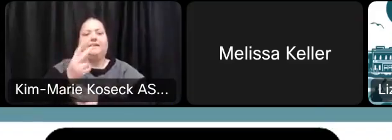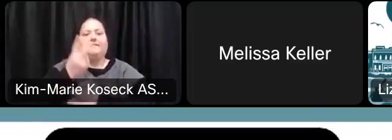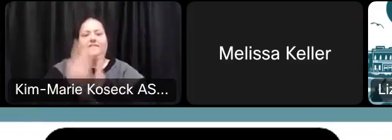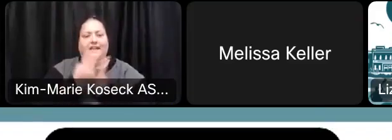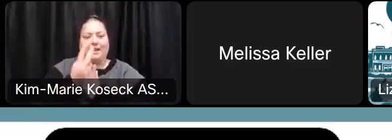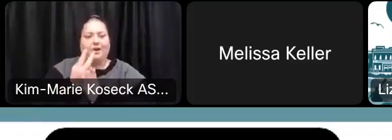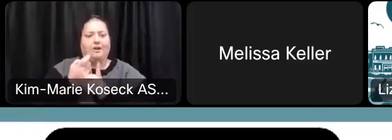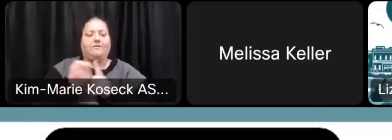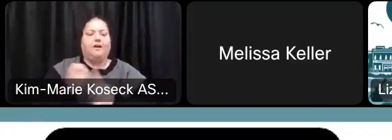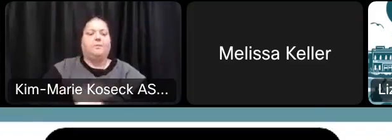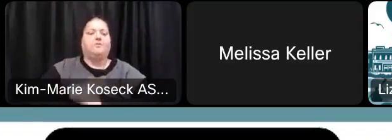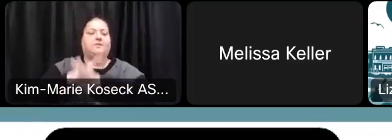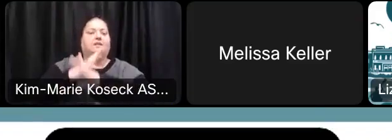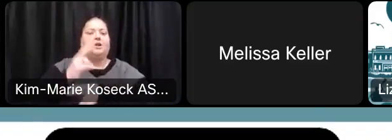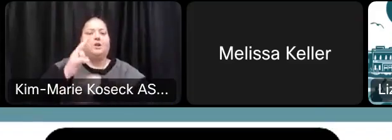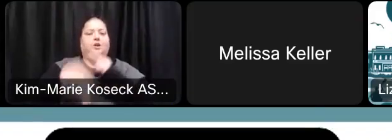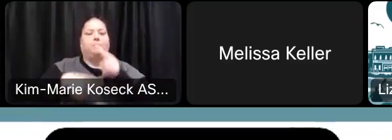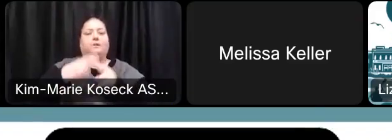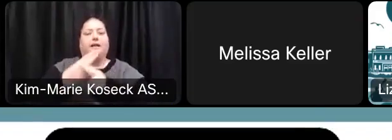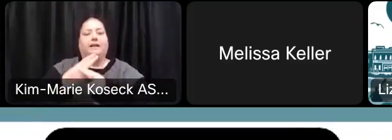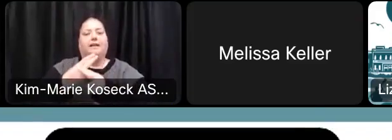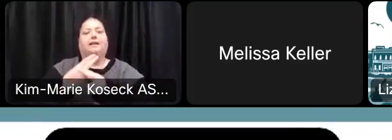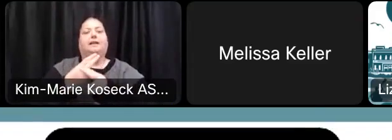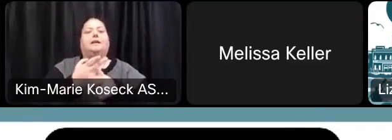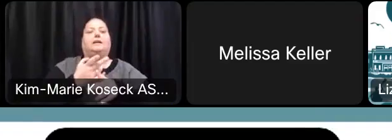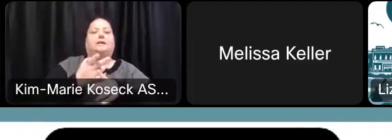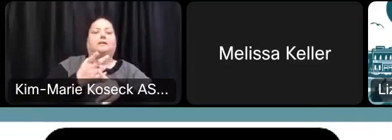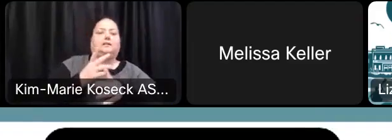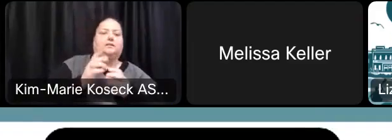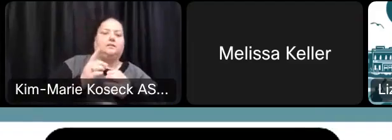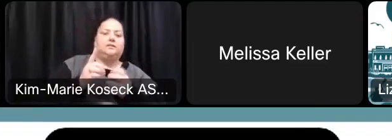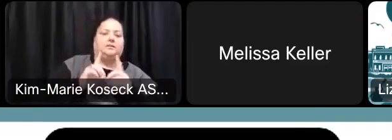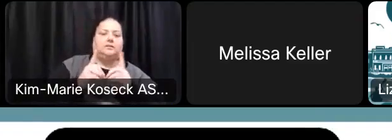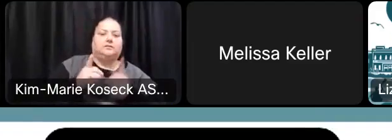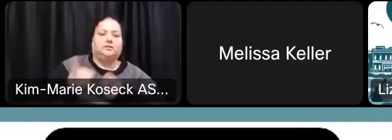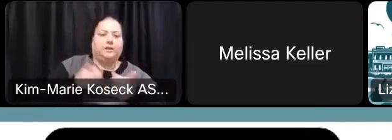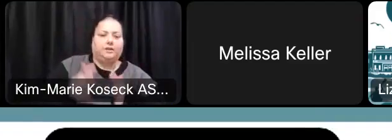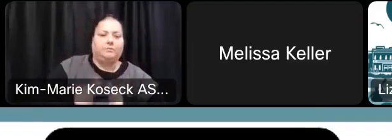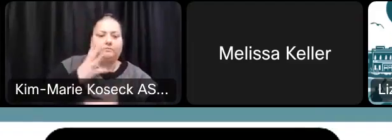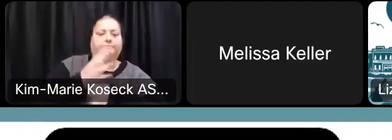from our Resiliency Unit Director that I think will sum up the points.